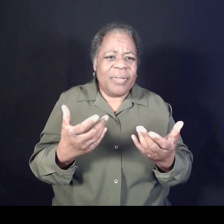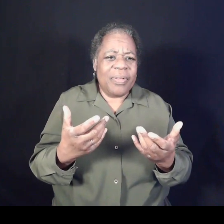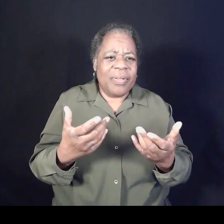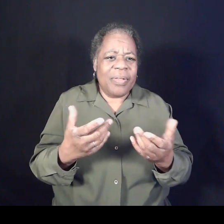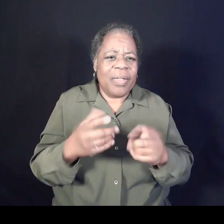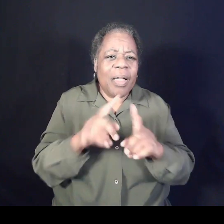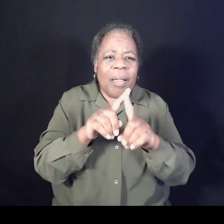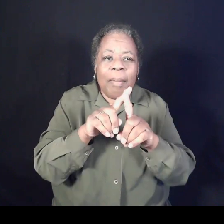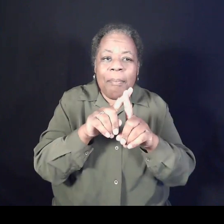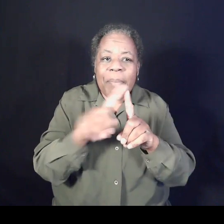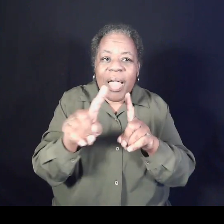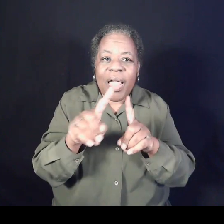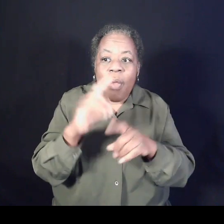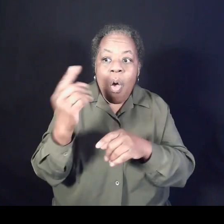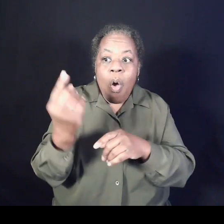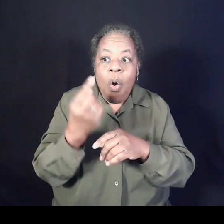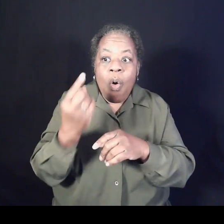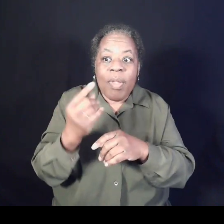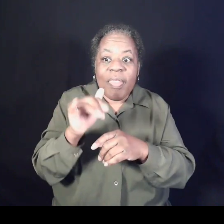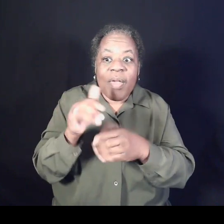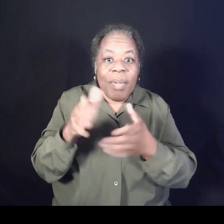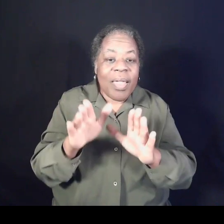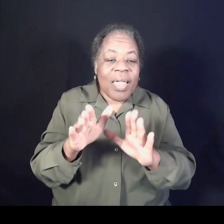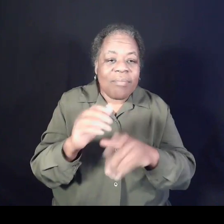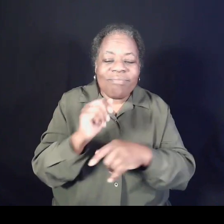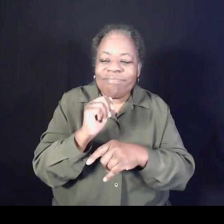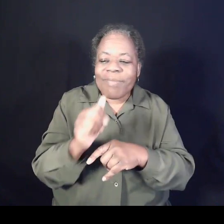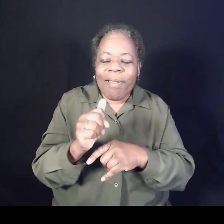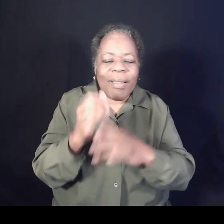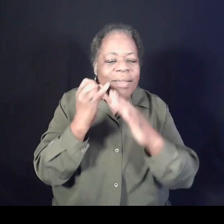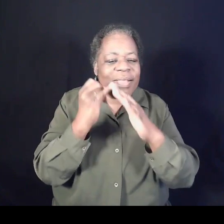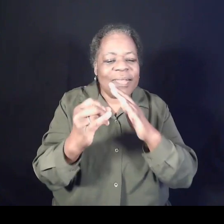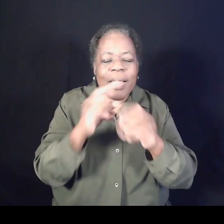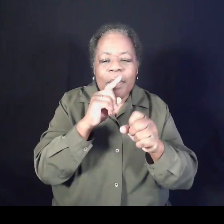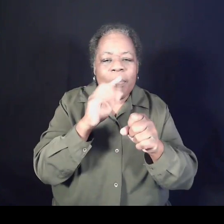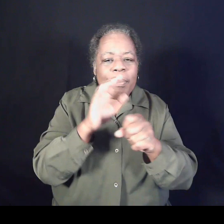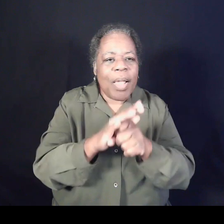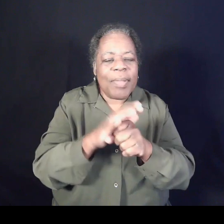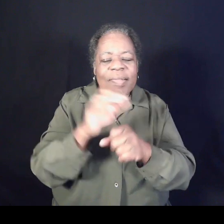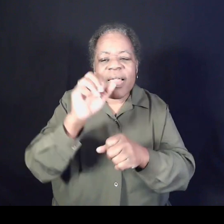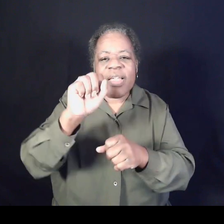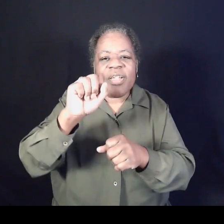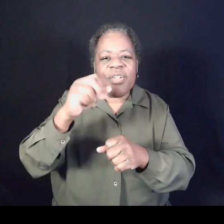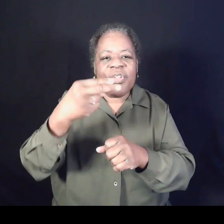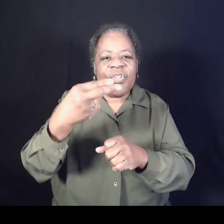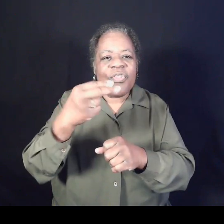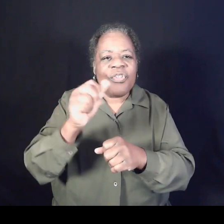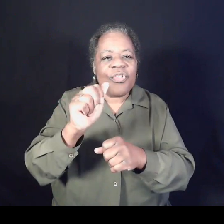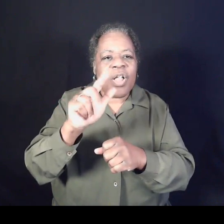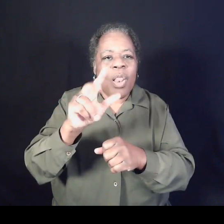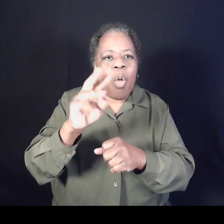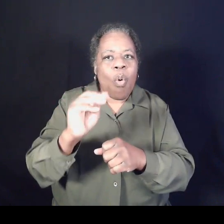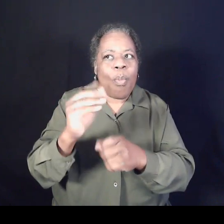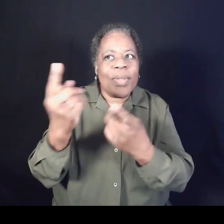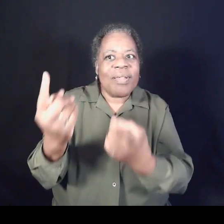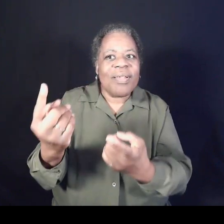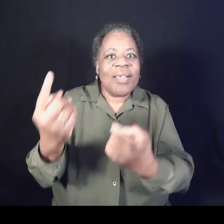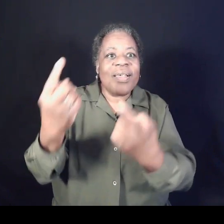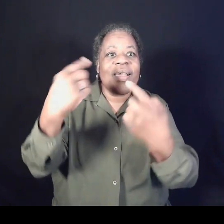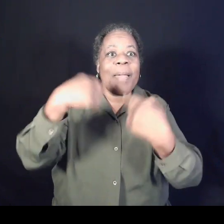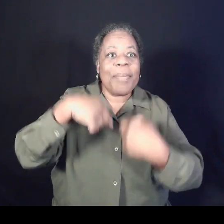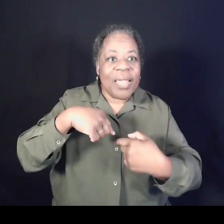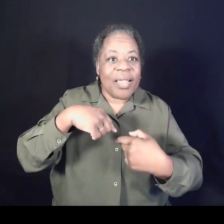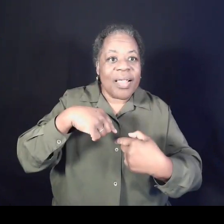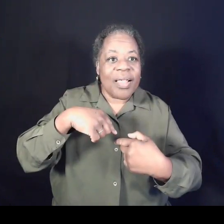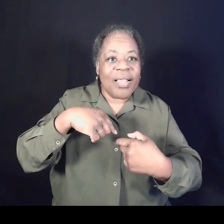But it won't always be that way, Isaiah promises. Shalom is coming. He uses